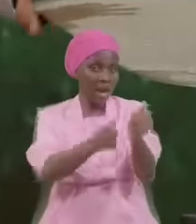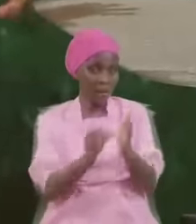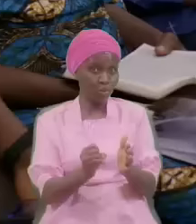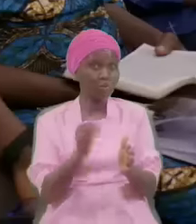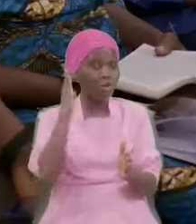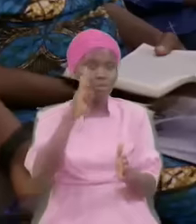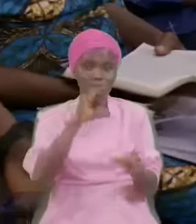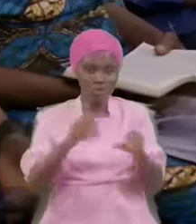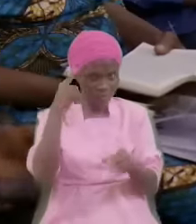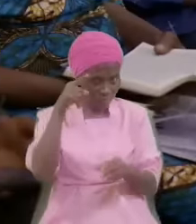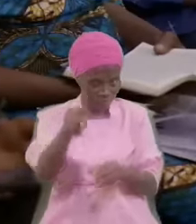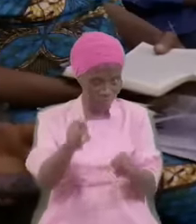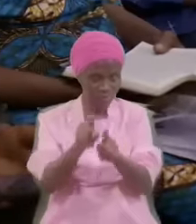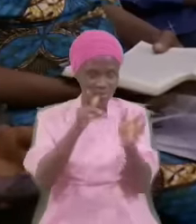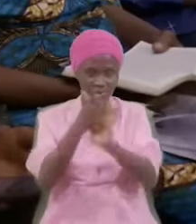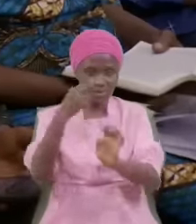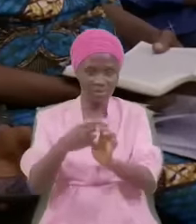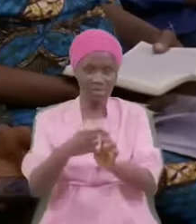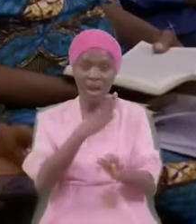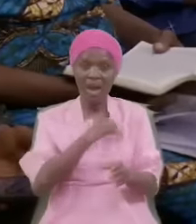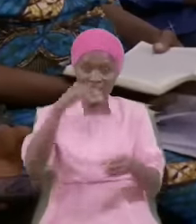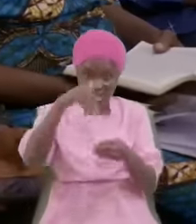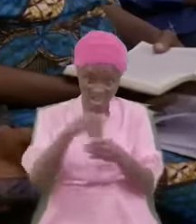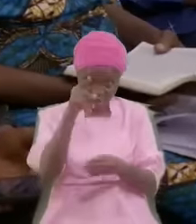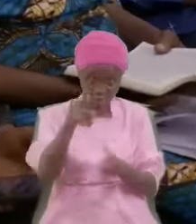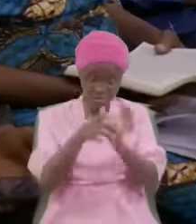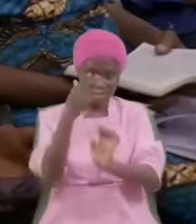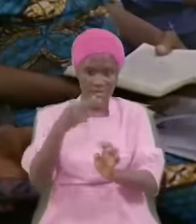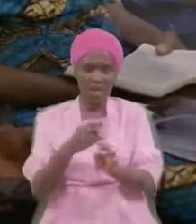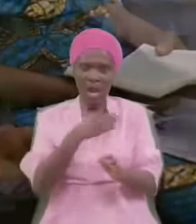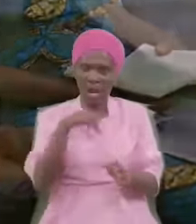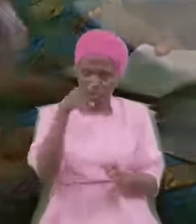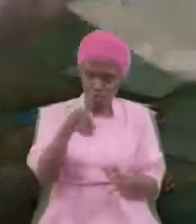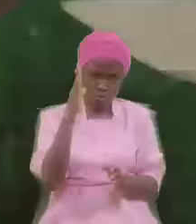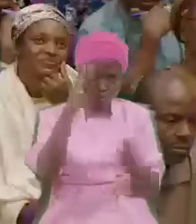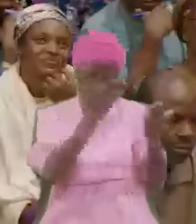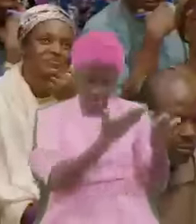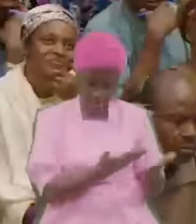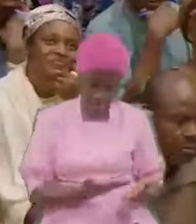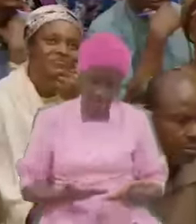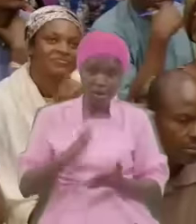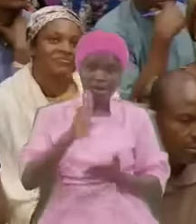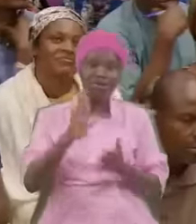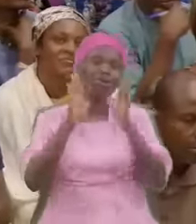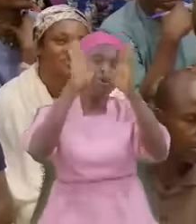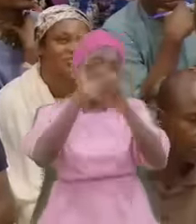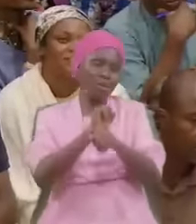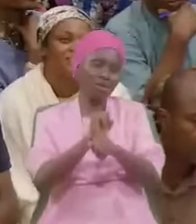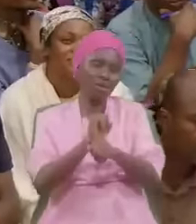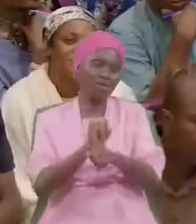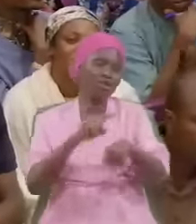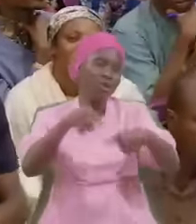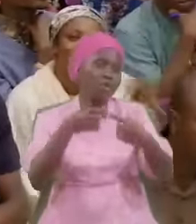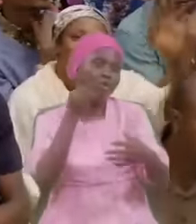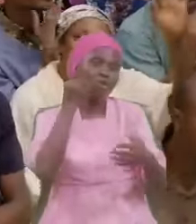you. In you. And you carry your wonders, your miracle back home tonight